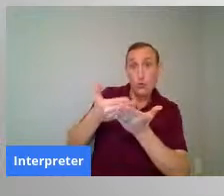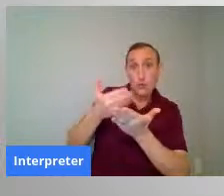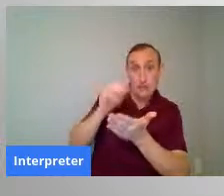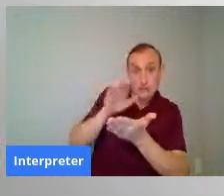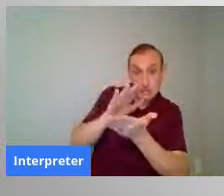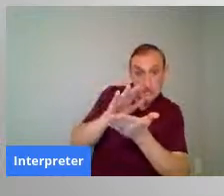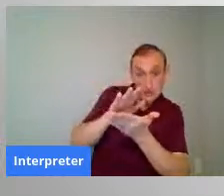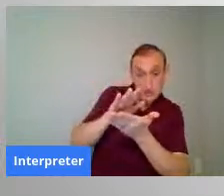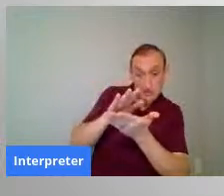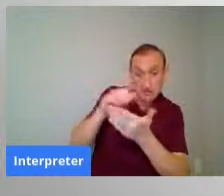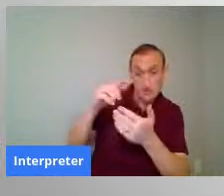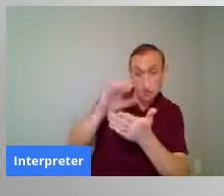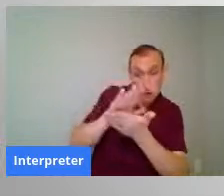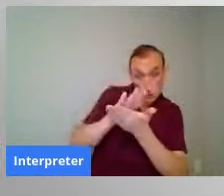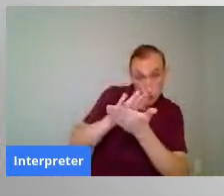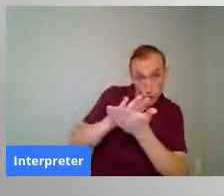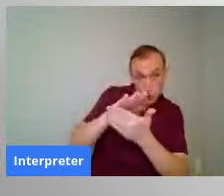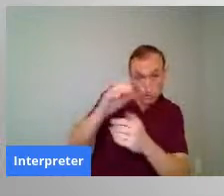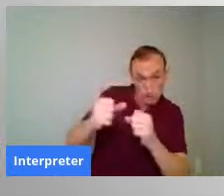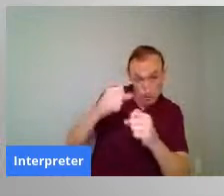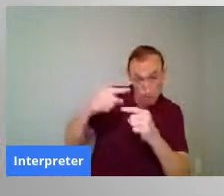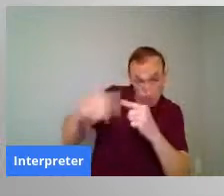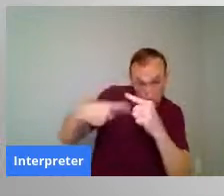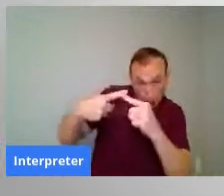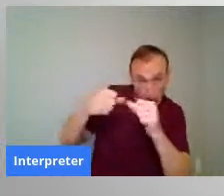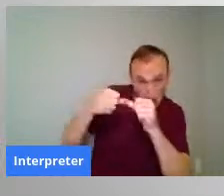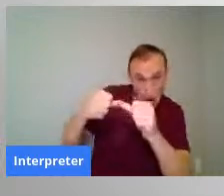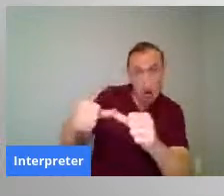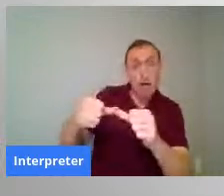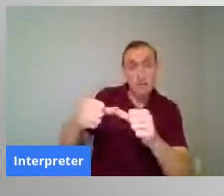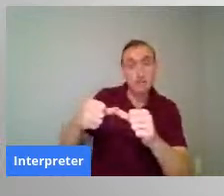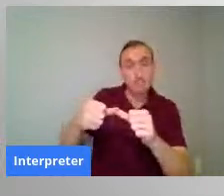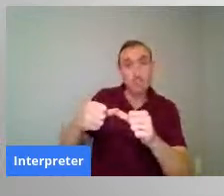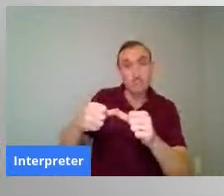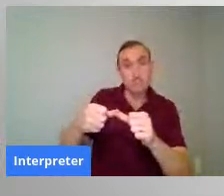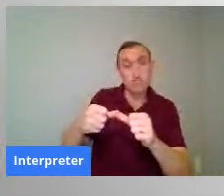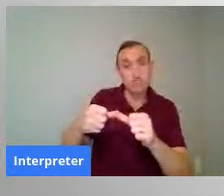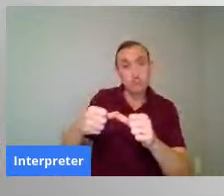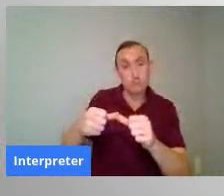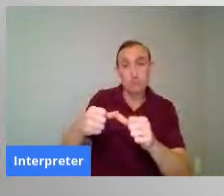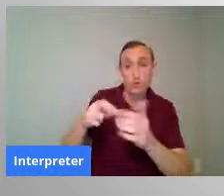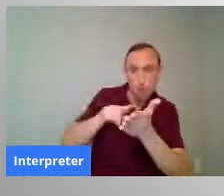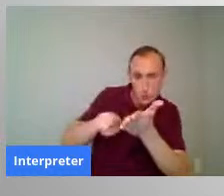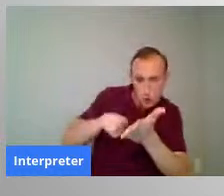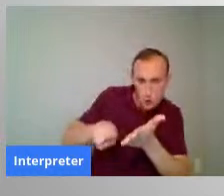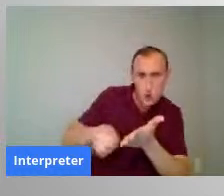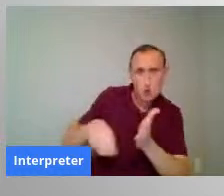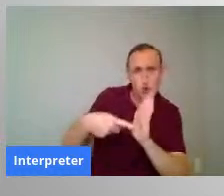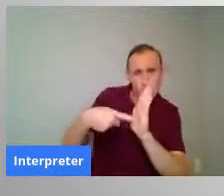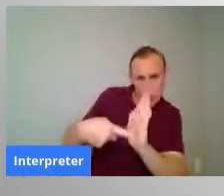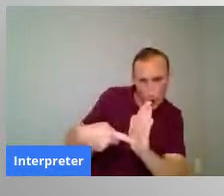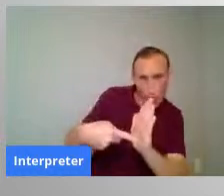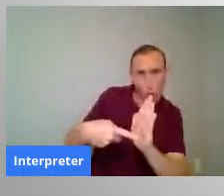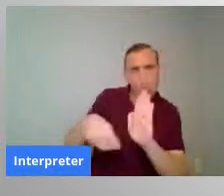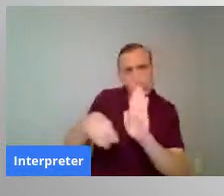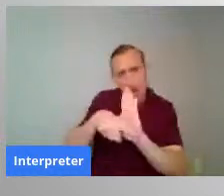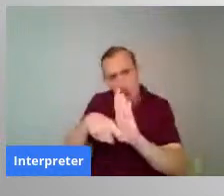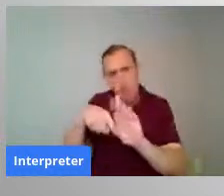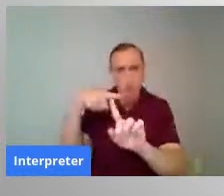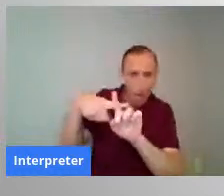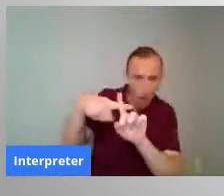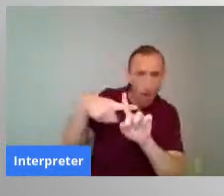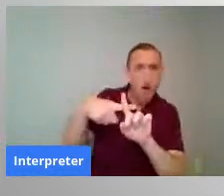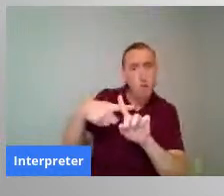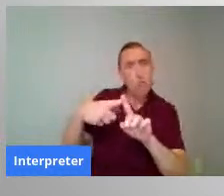different ways. But I think that is something worth researching, and then I can share with Dr. Thomas what we